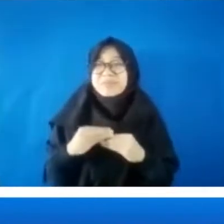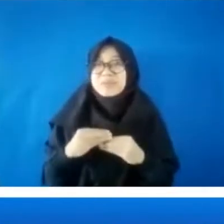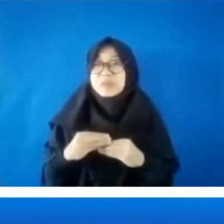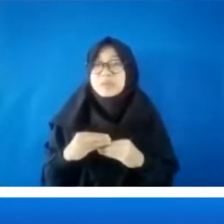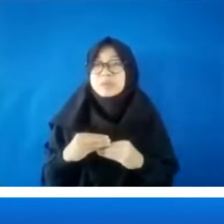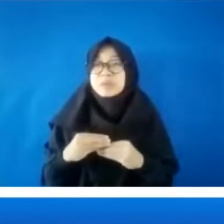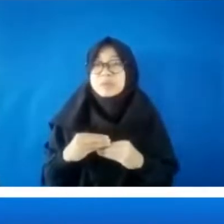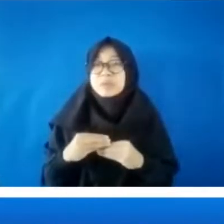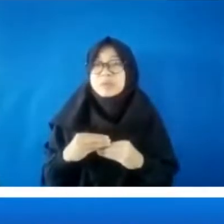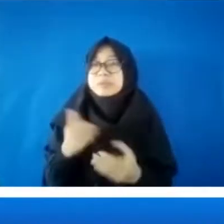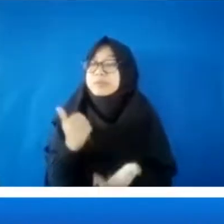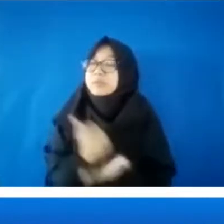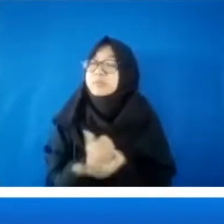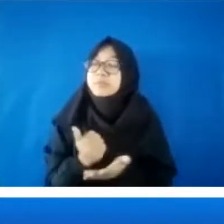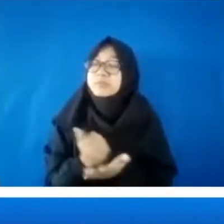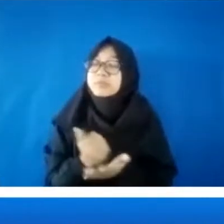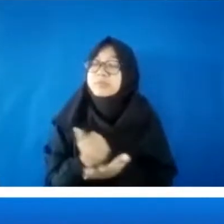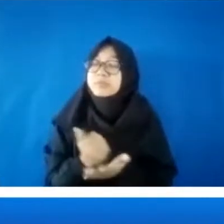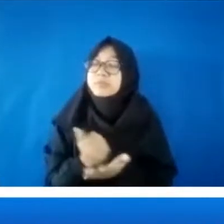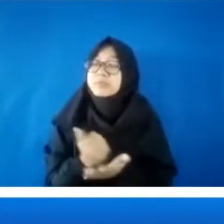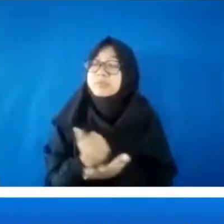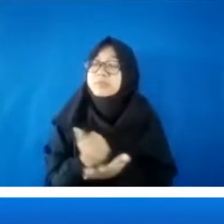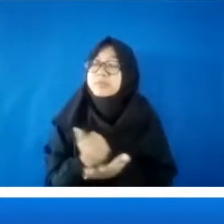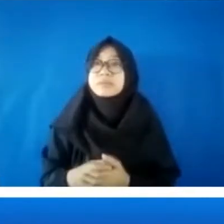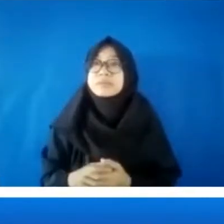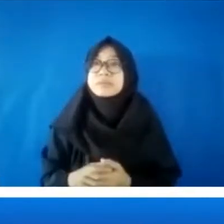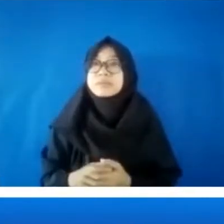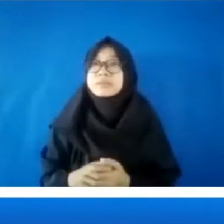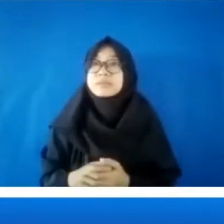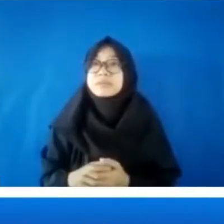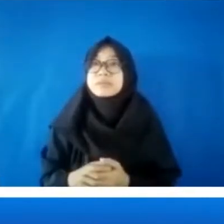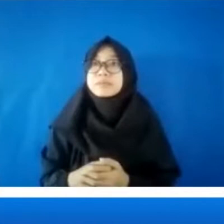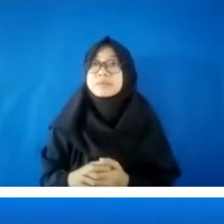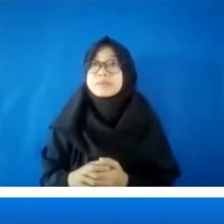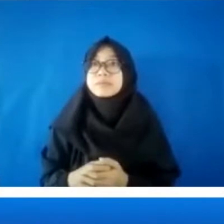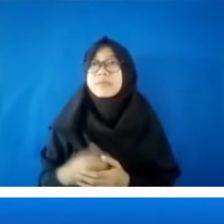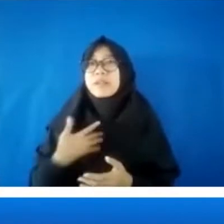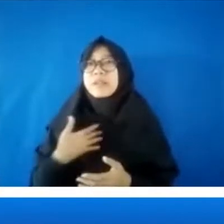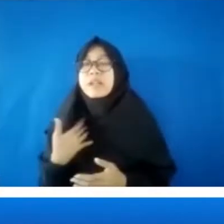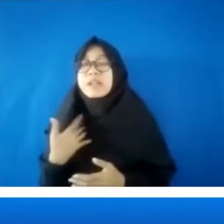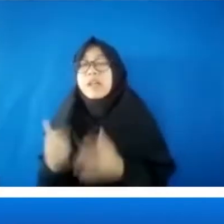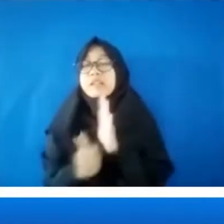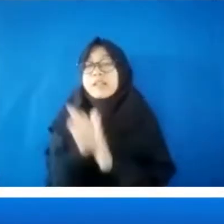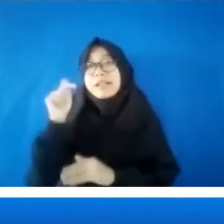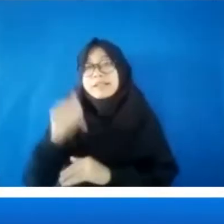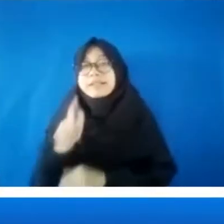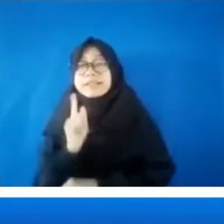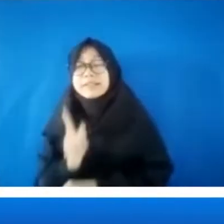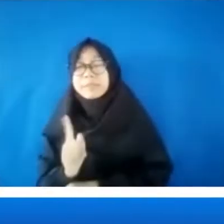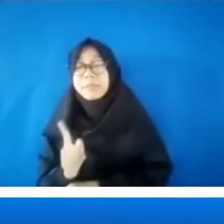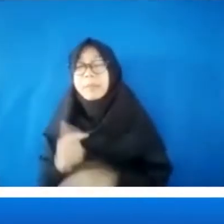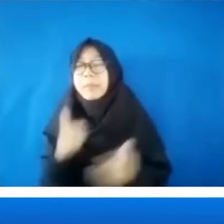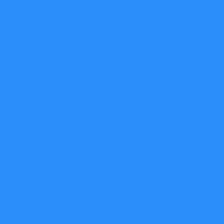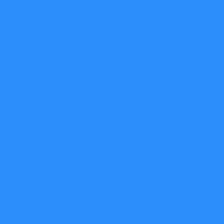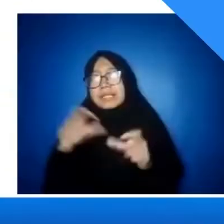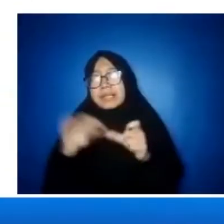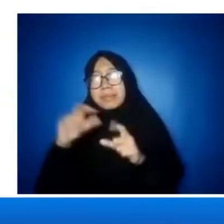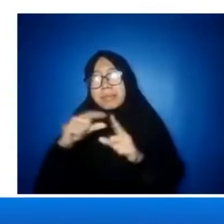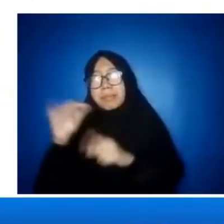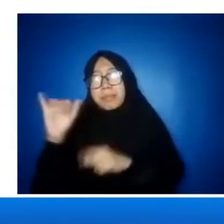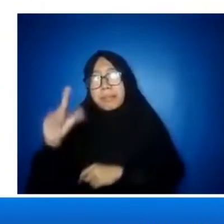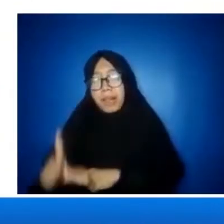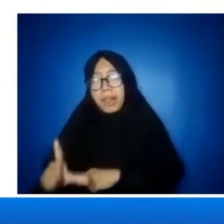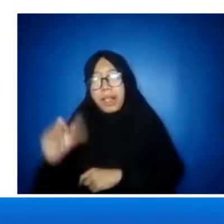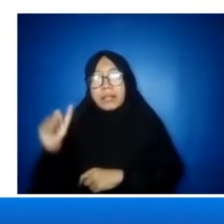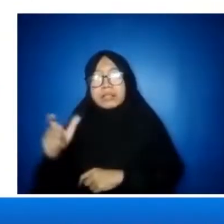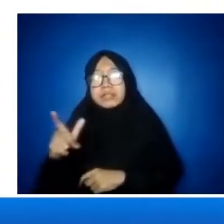sending a solidarity message. It is very important for Hong Kongers. And for the fact that from the